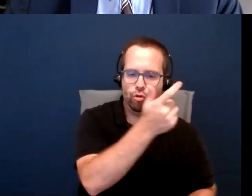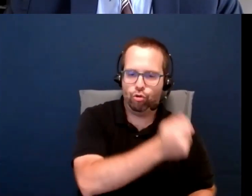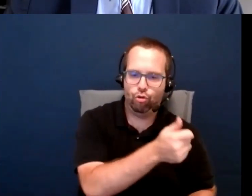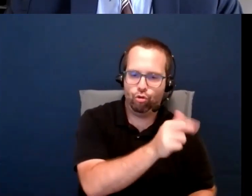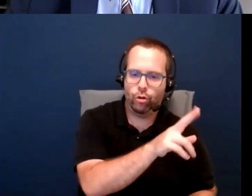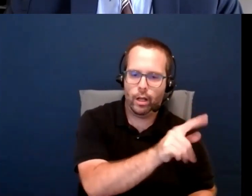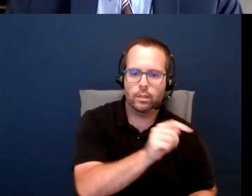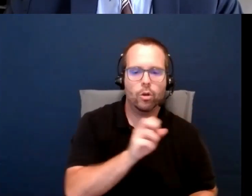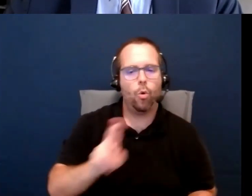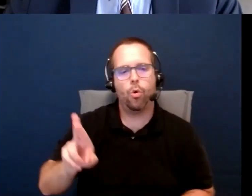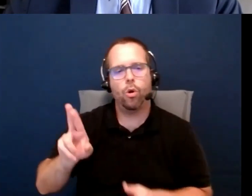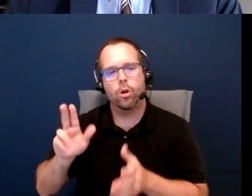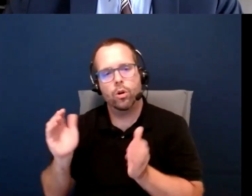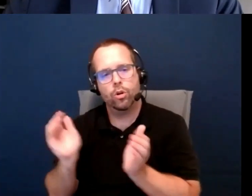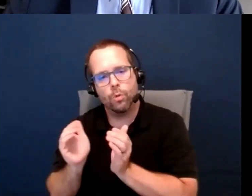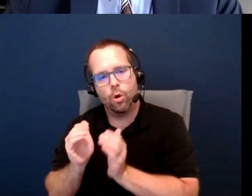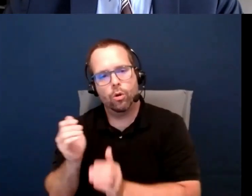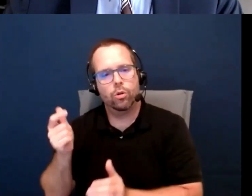So